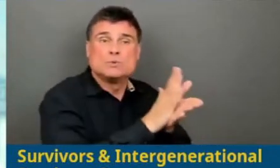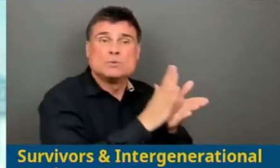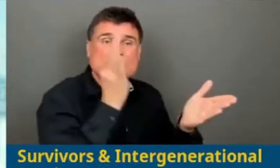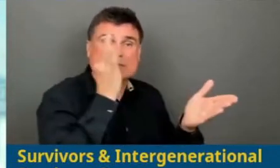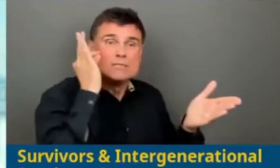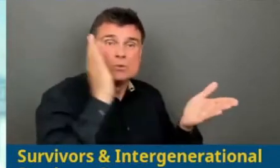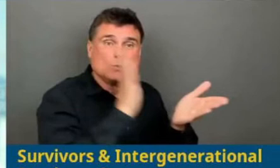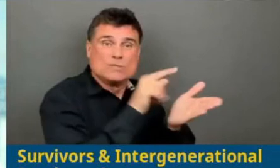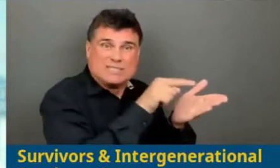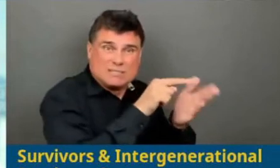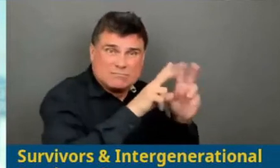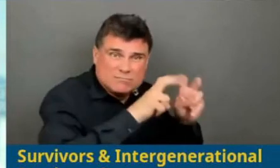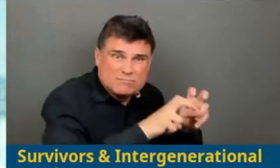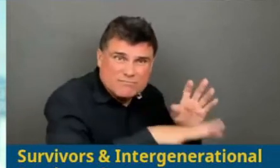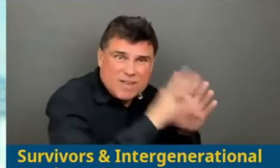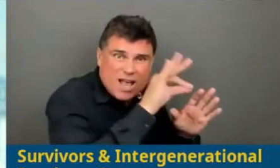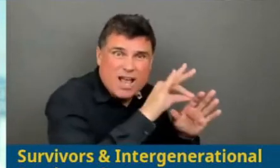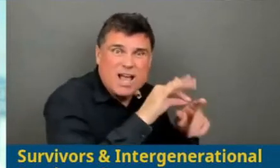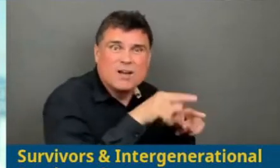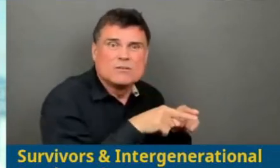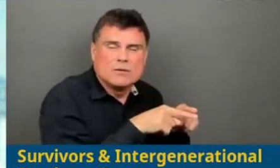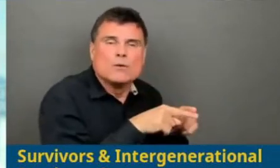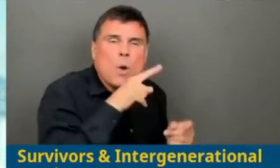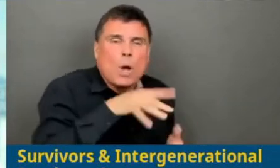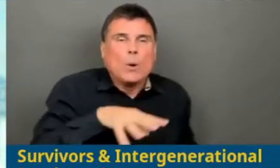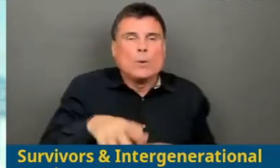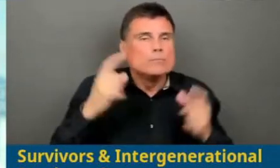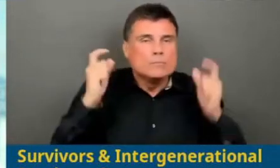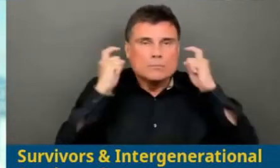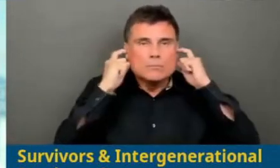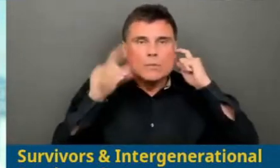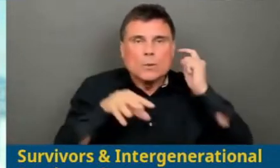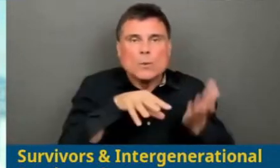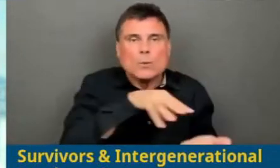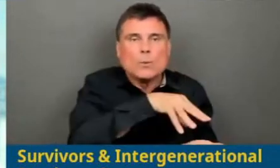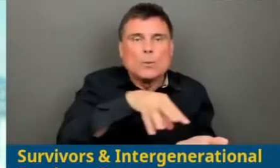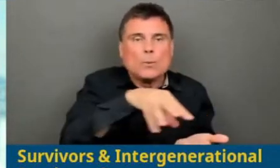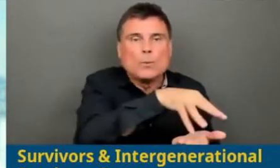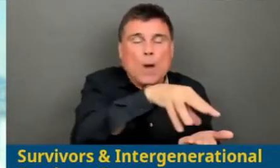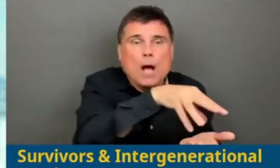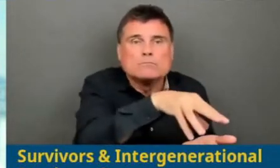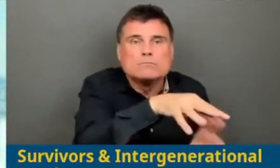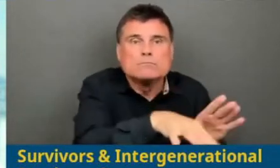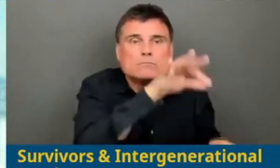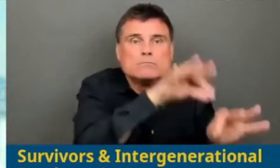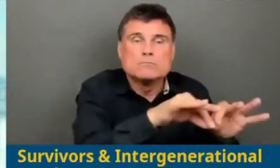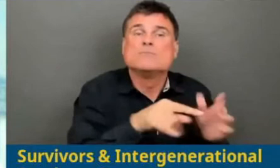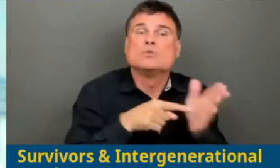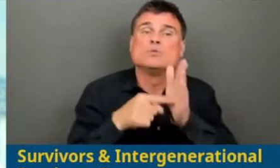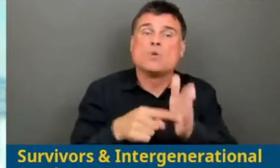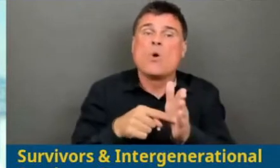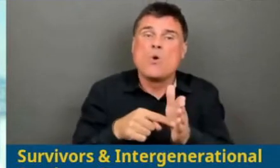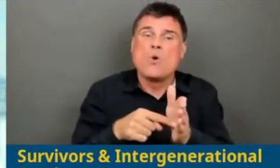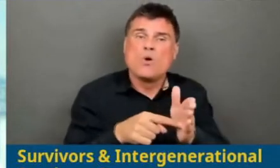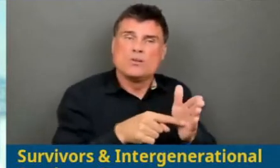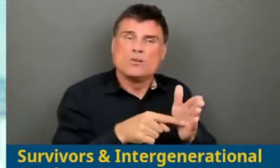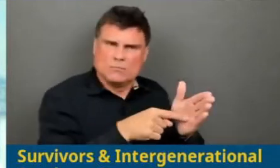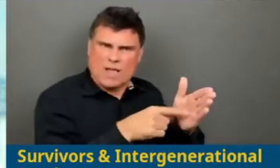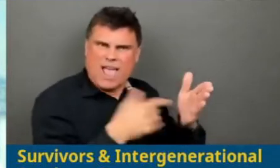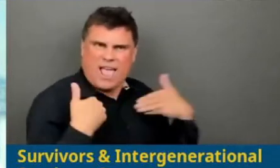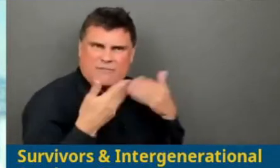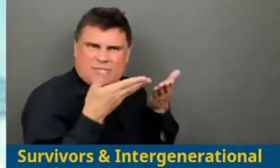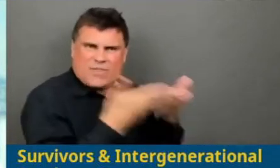ground penetrating radar merely provides some spatial specificity to the truth. The truth has been well known for a long